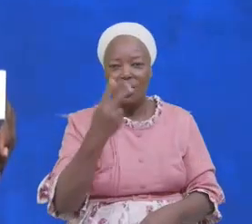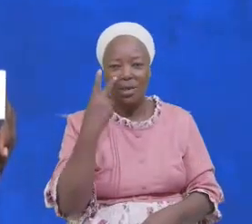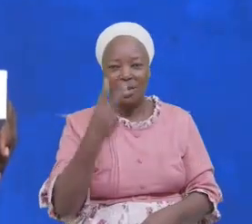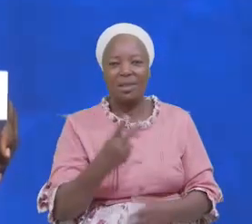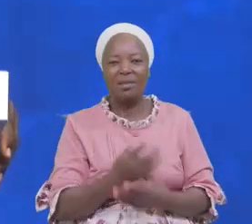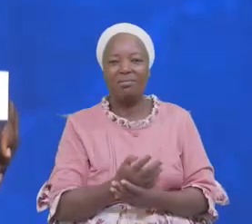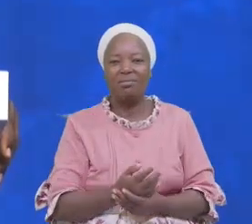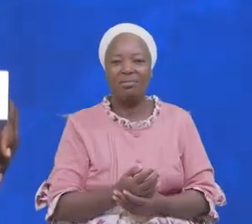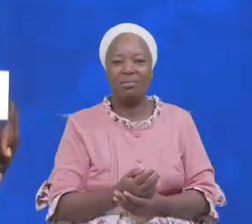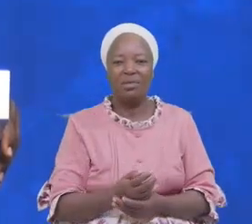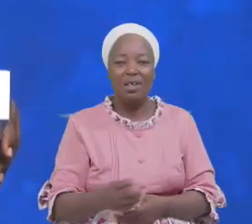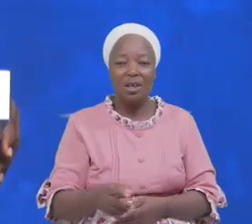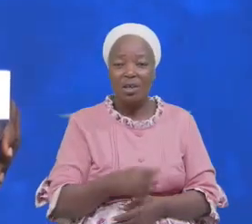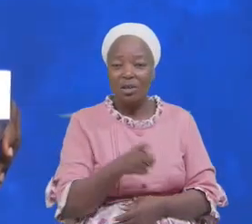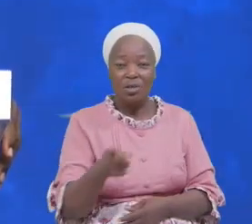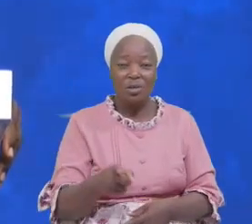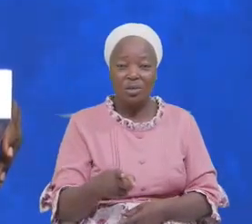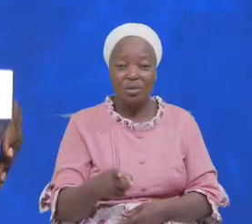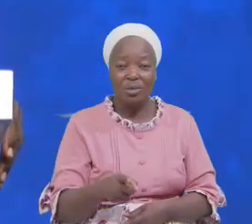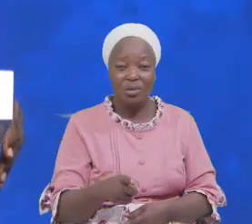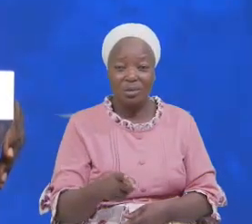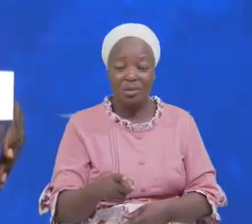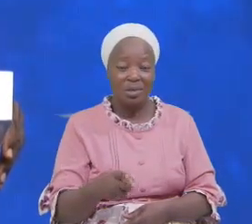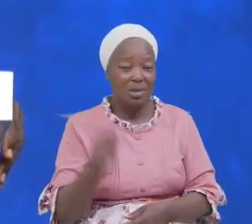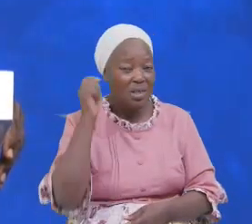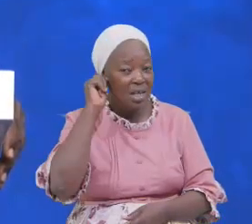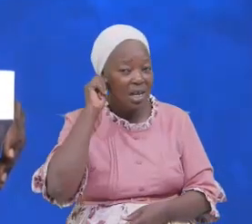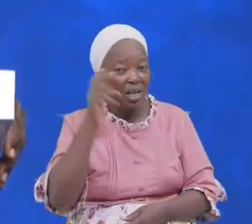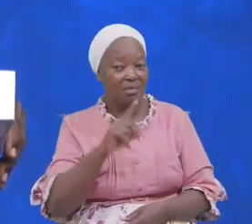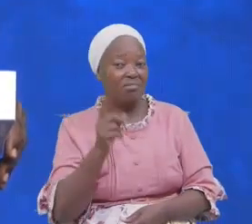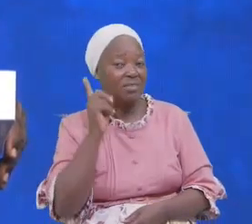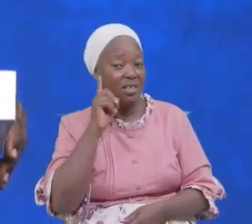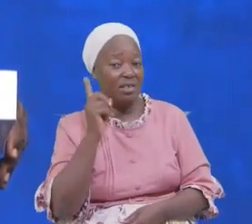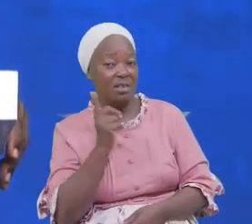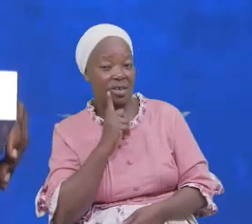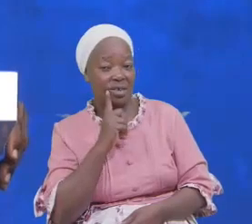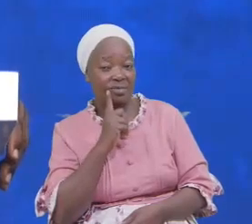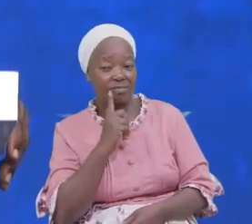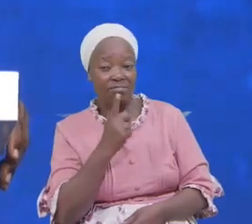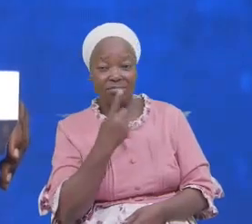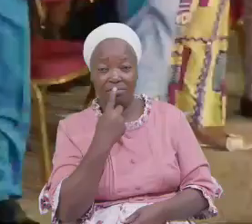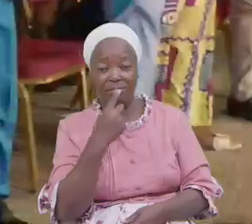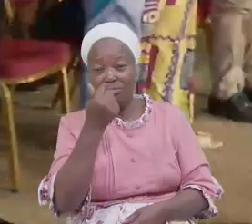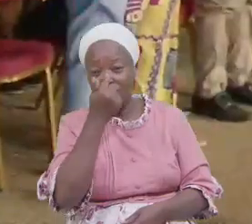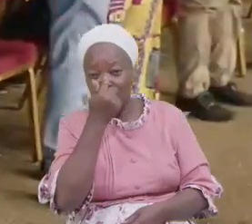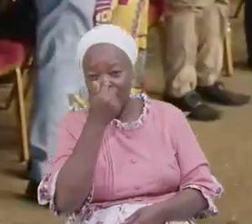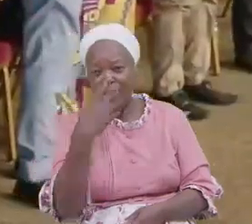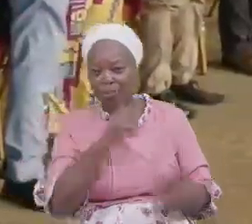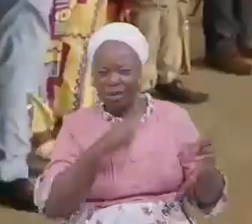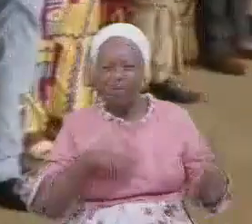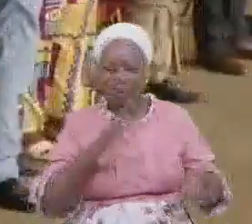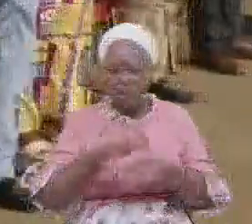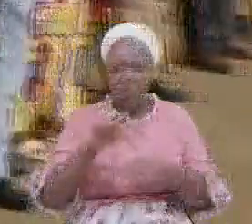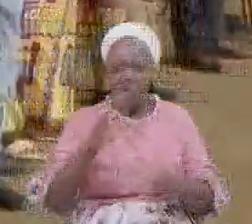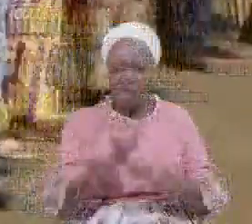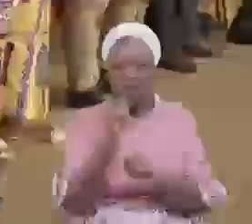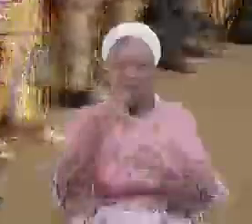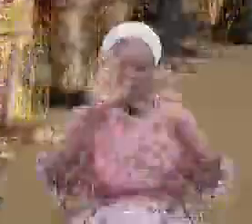Those ears are deaf, you are dumb, the Lord will touch you, you'll get your miracle.